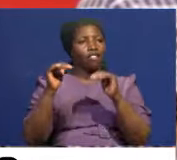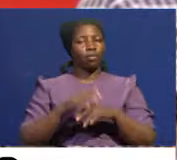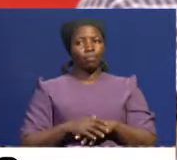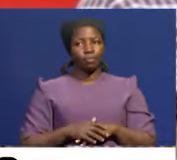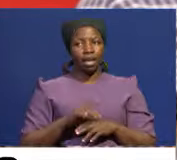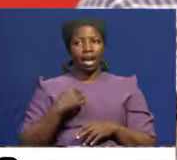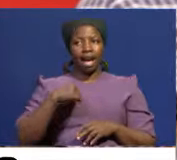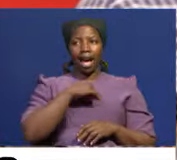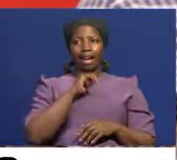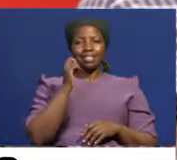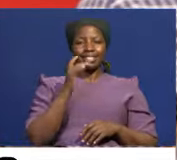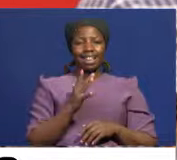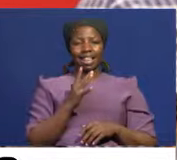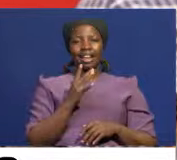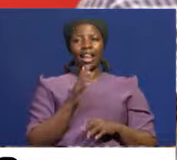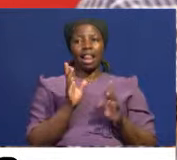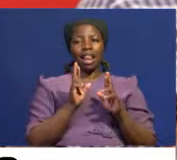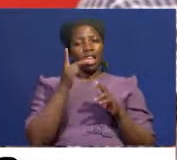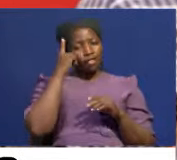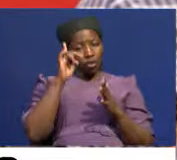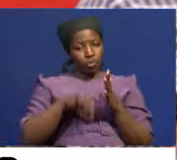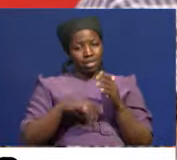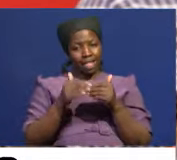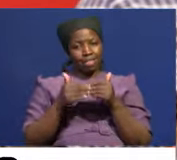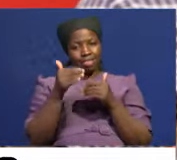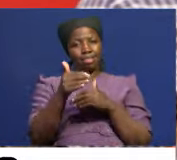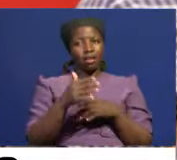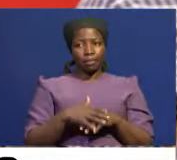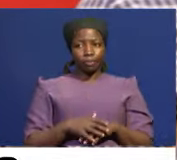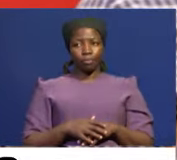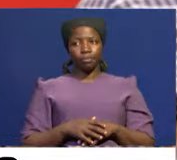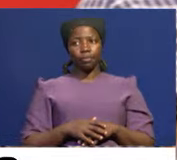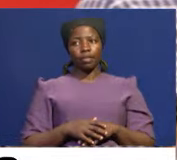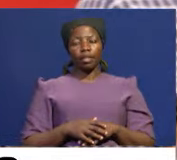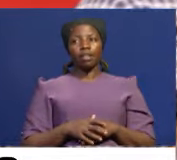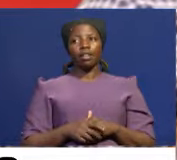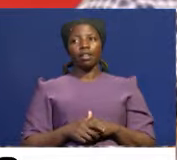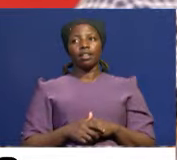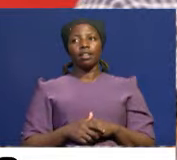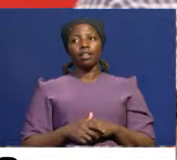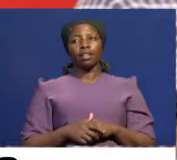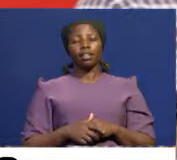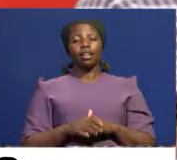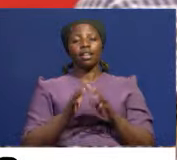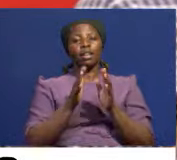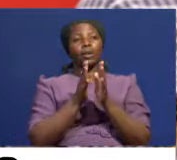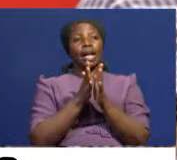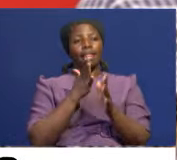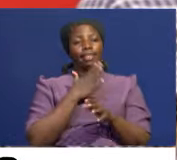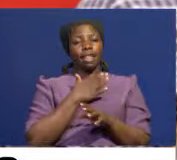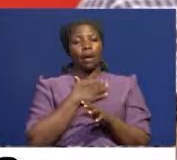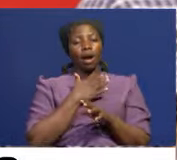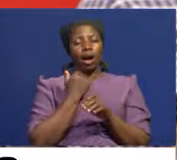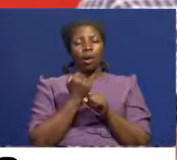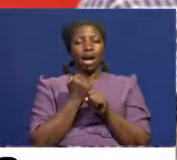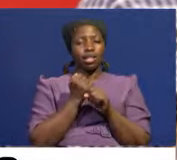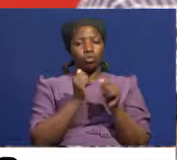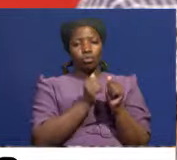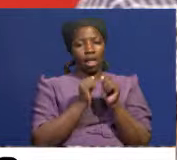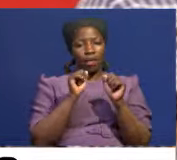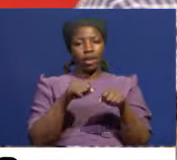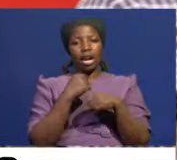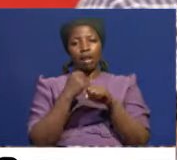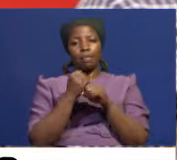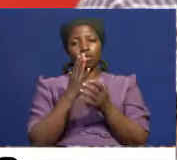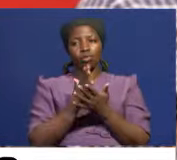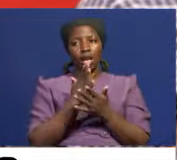what lies ahead. The African music industry is poised for greatness, and with our collective efforts, we can ensure that our